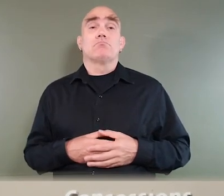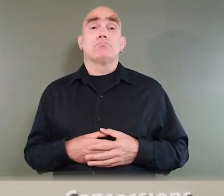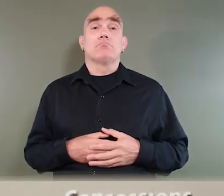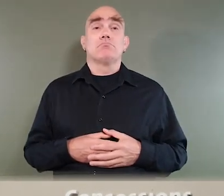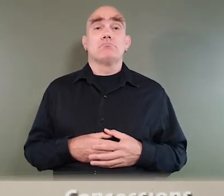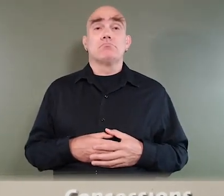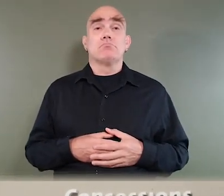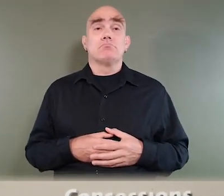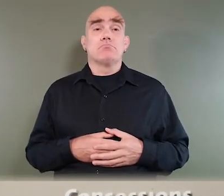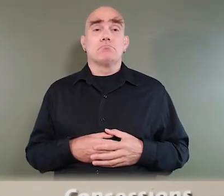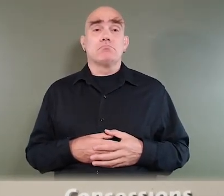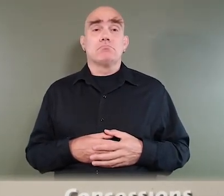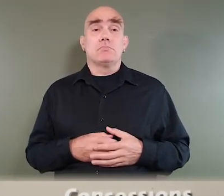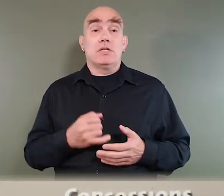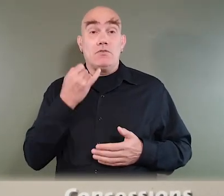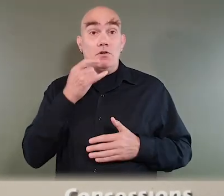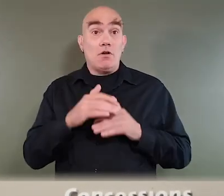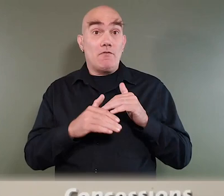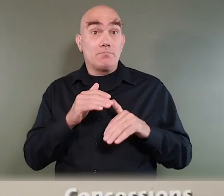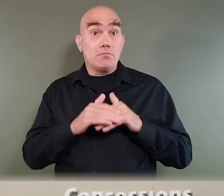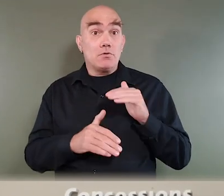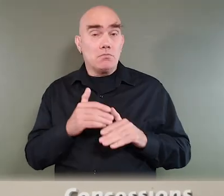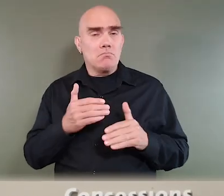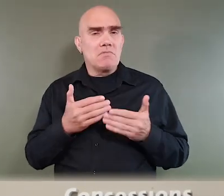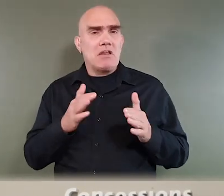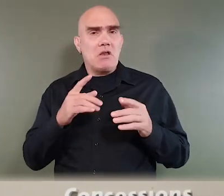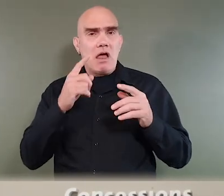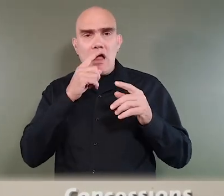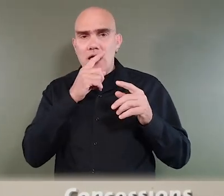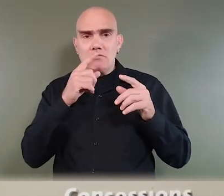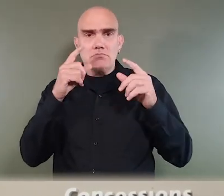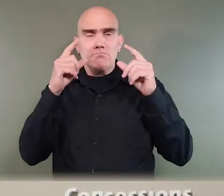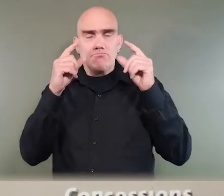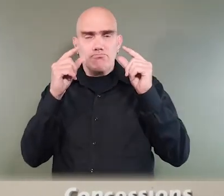If you're comfortable, allow your eyelids to drop.